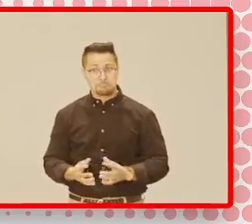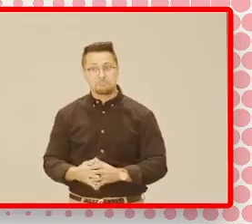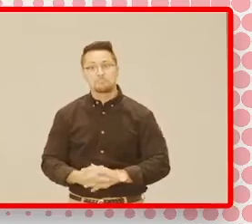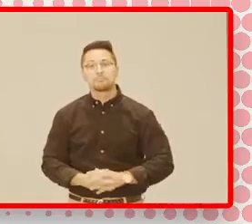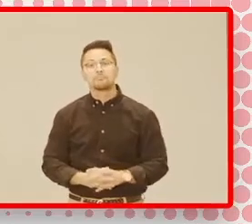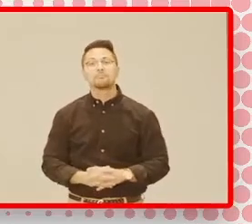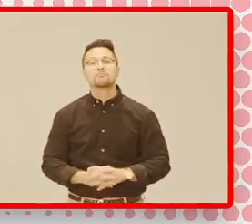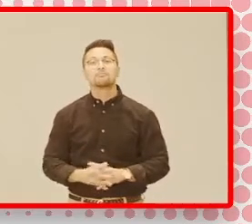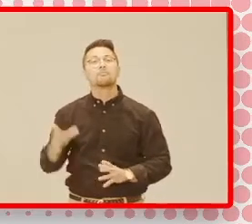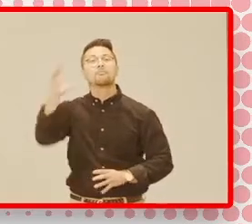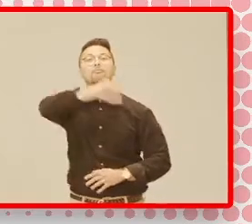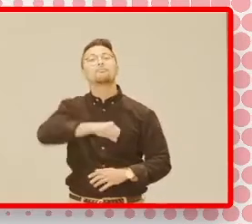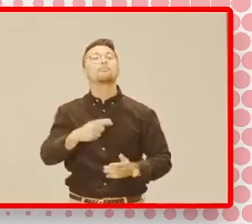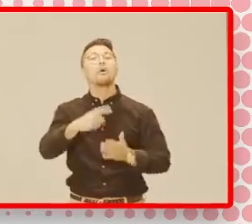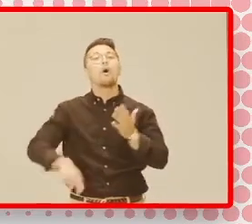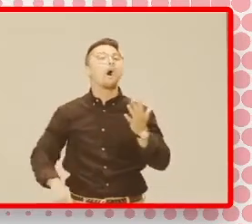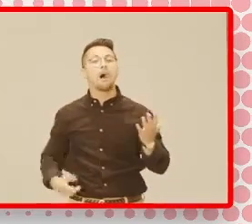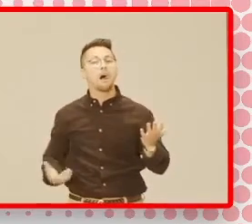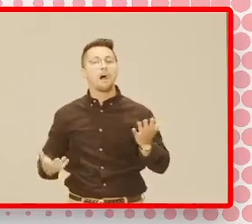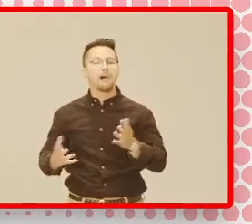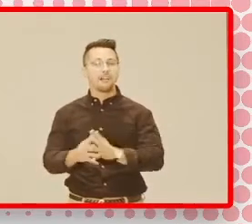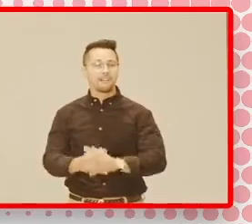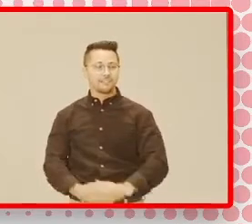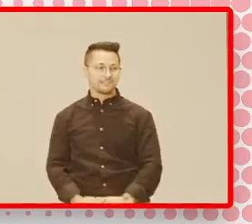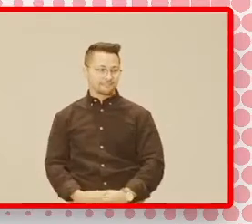guess what happened then?